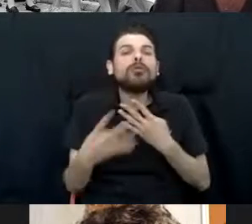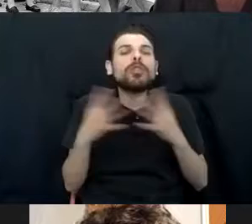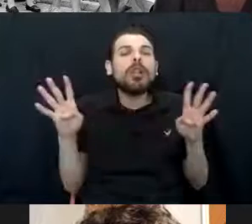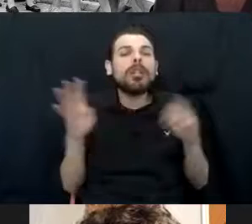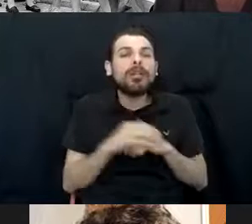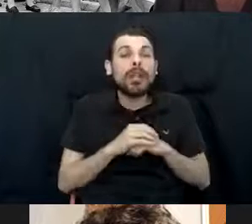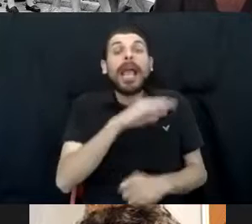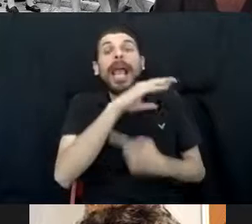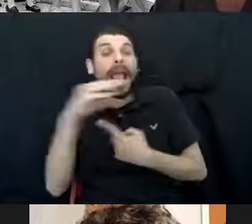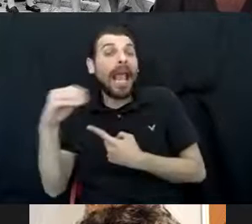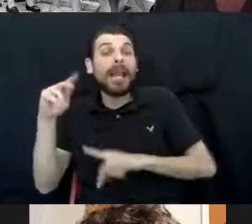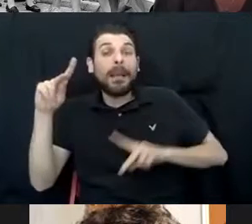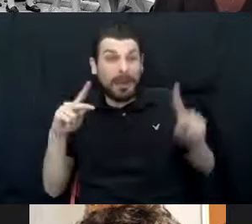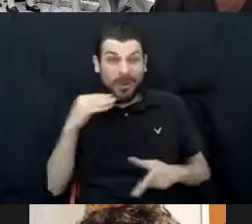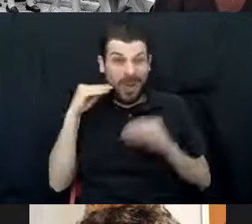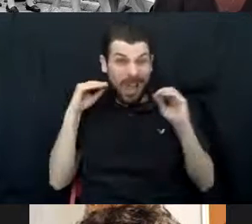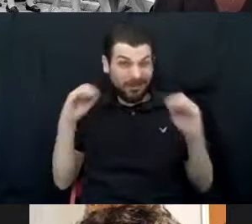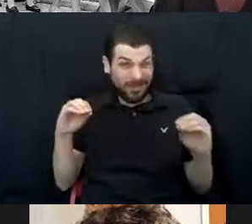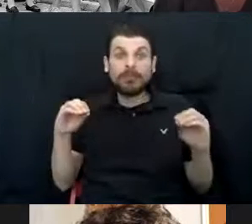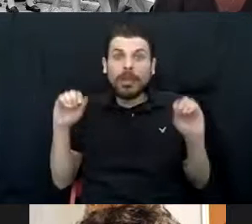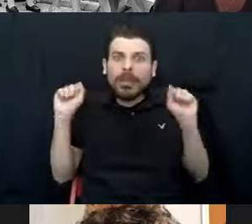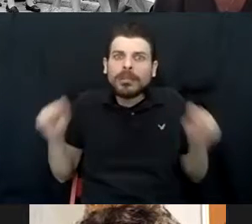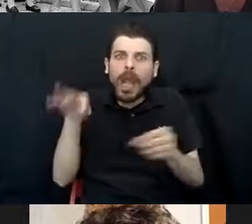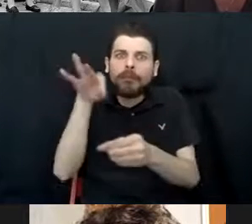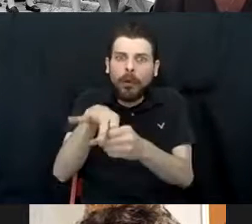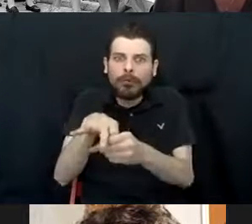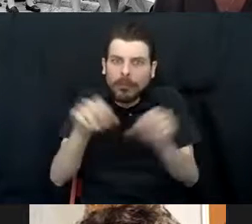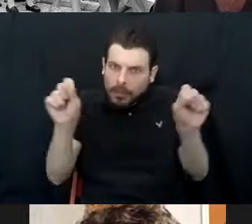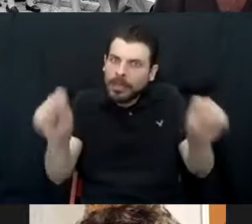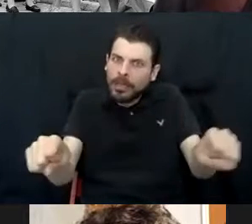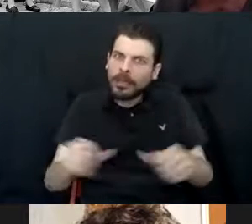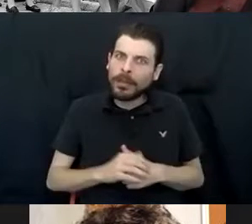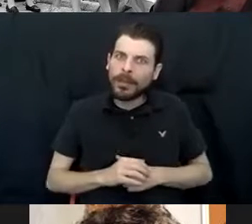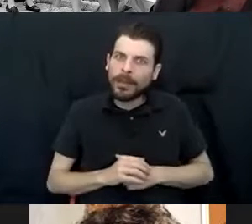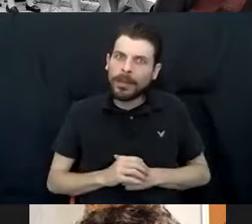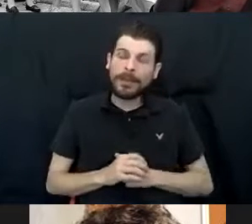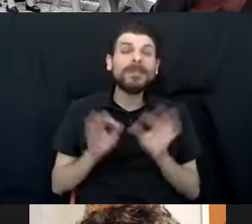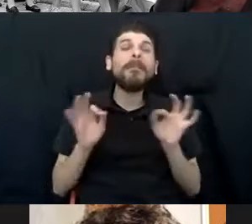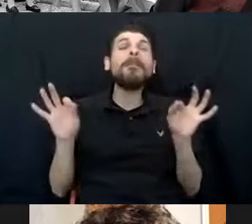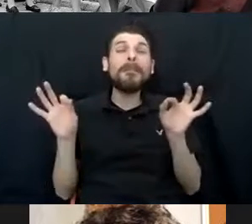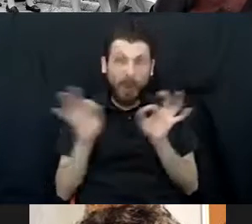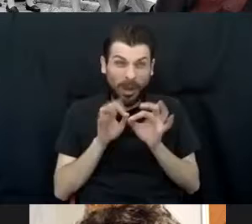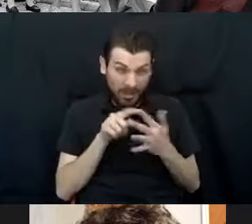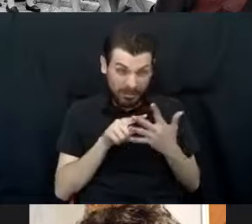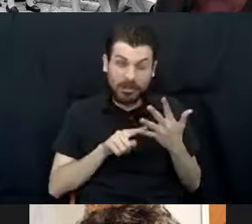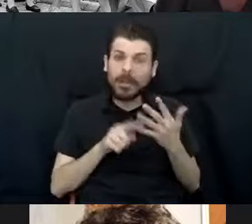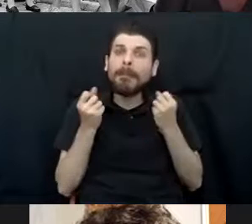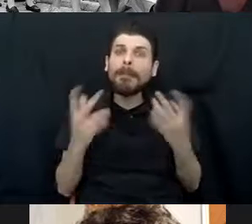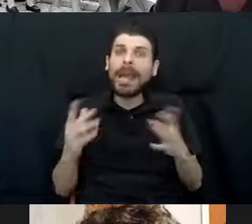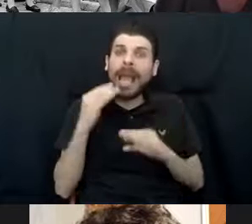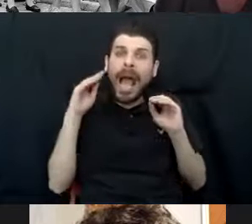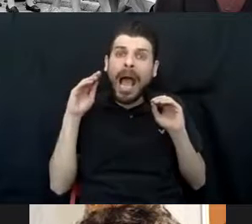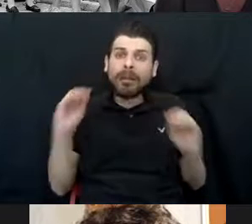vote. And, you know, this is really important. These are the very people who need to